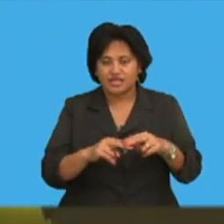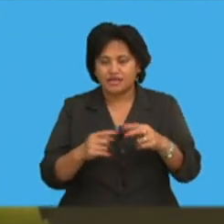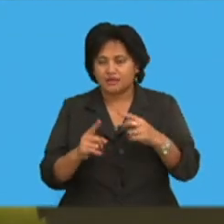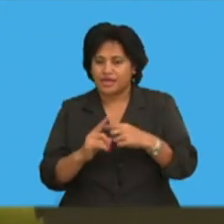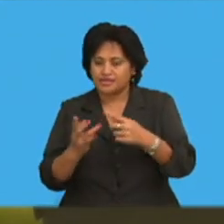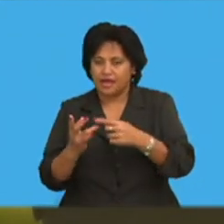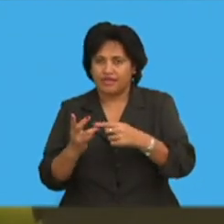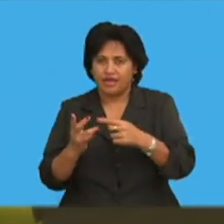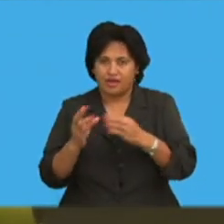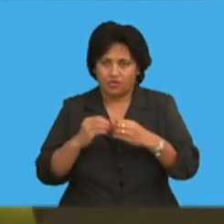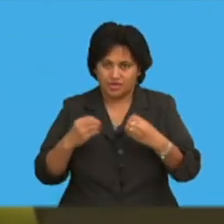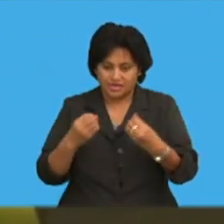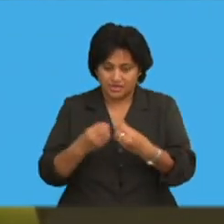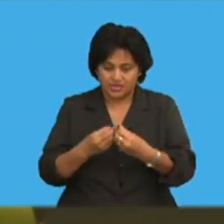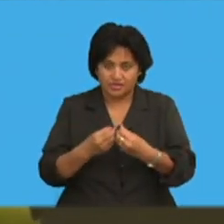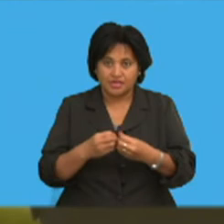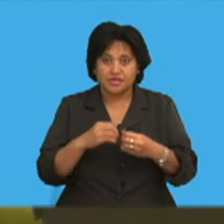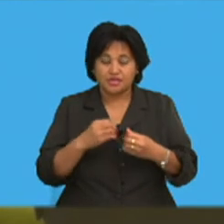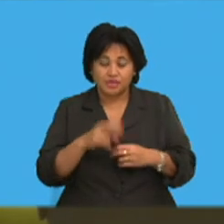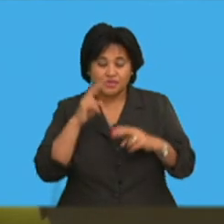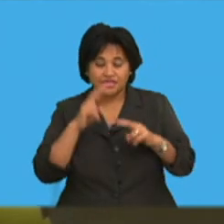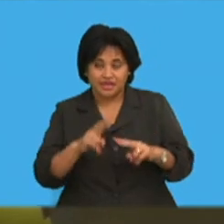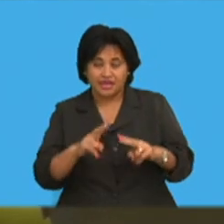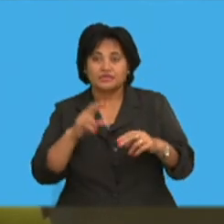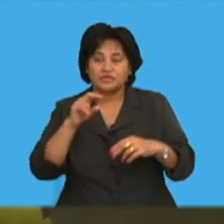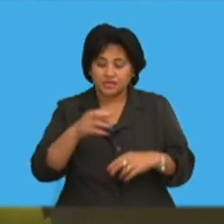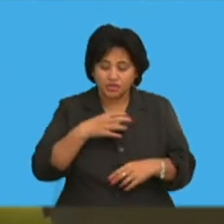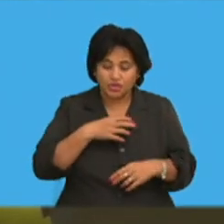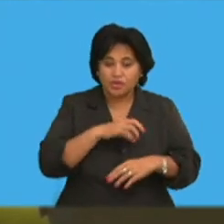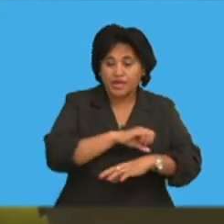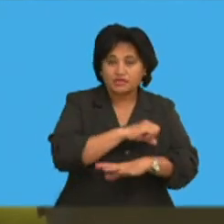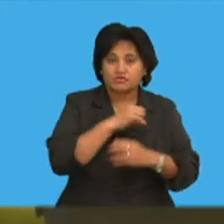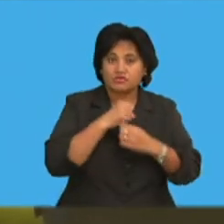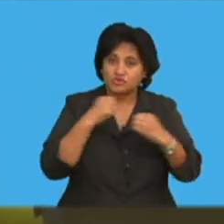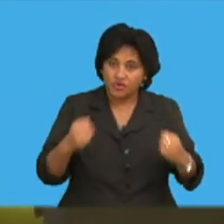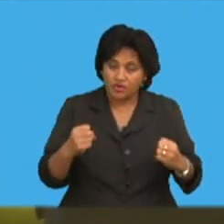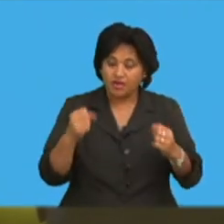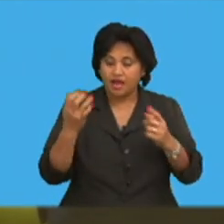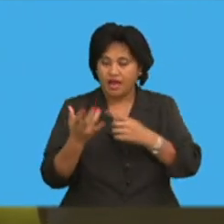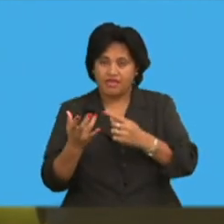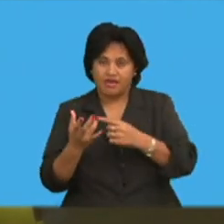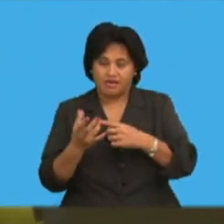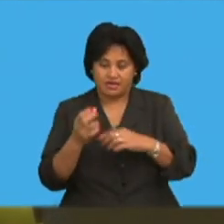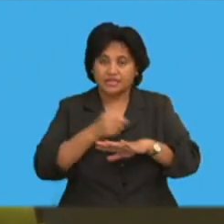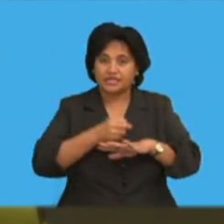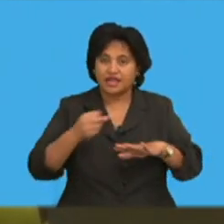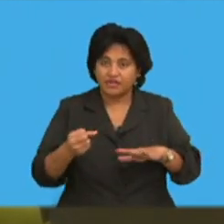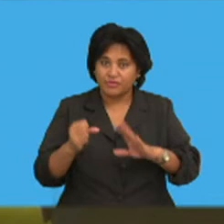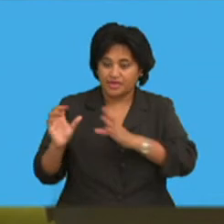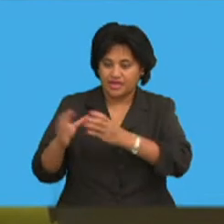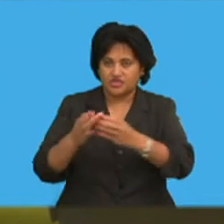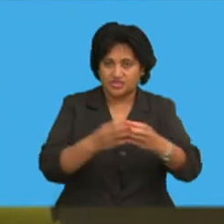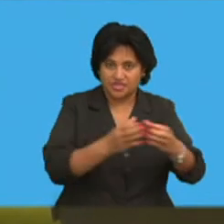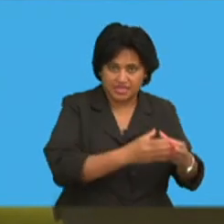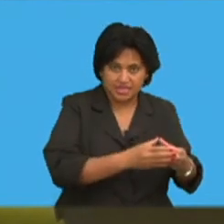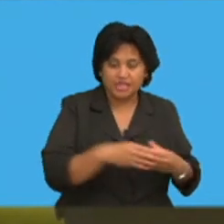as we progress the reforms, we'll also look at strengthening the roles and responsibilities of all government agencies, including